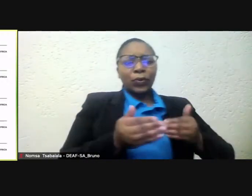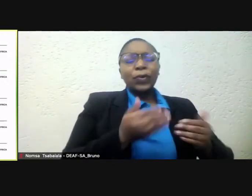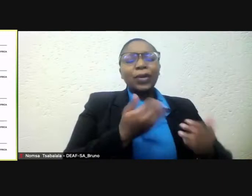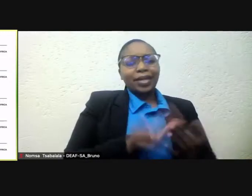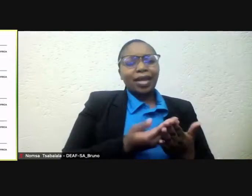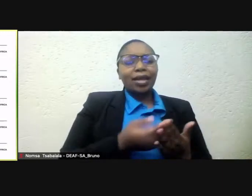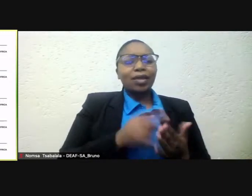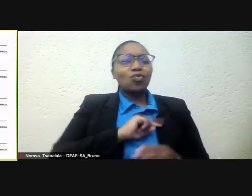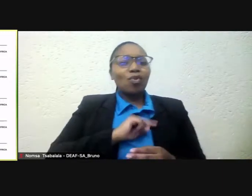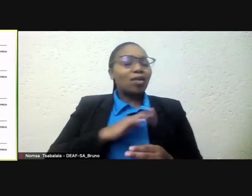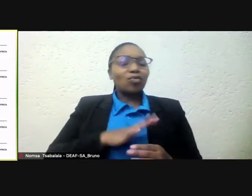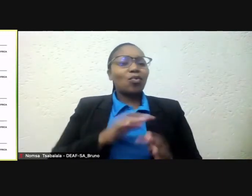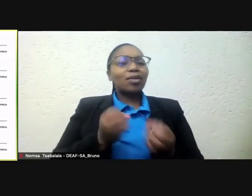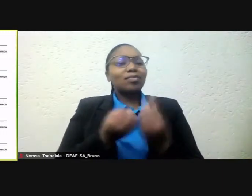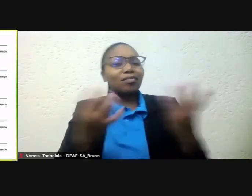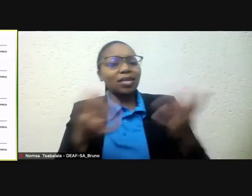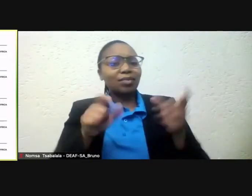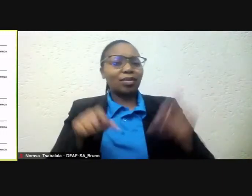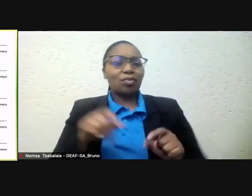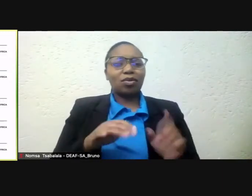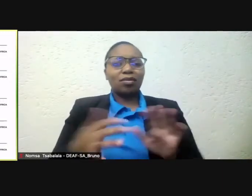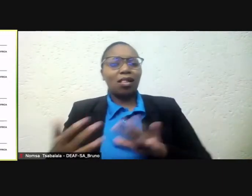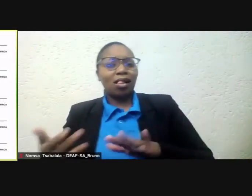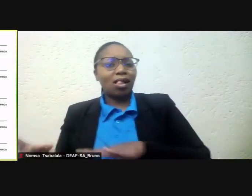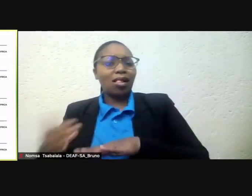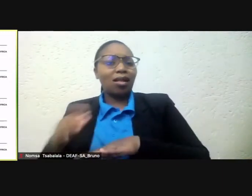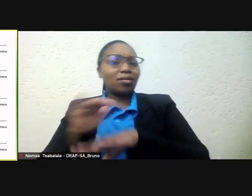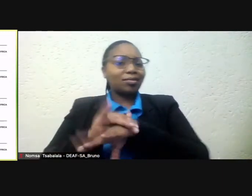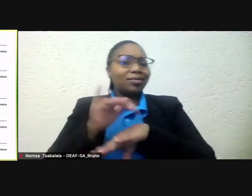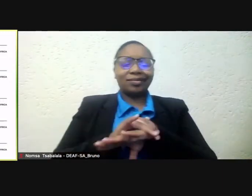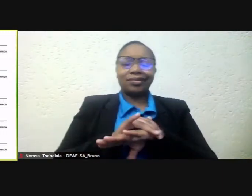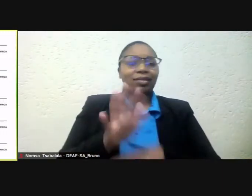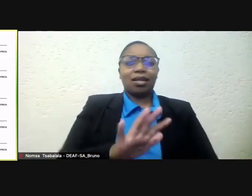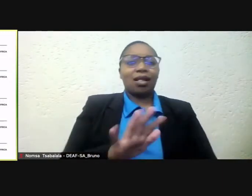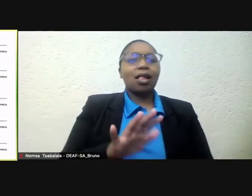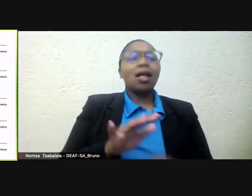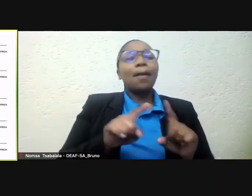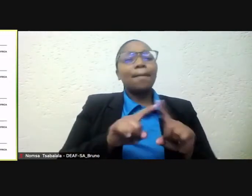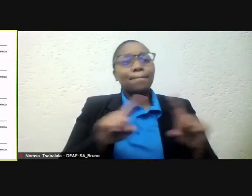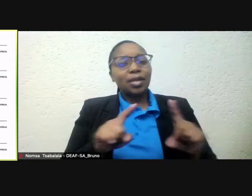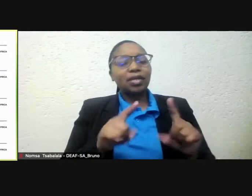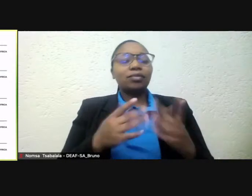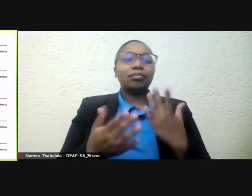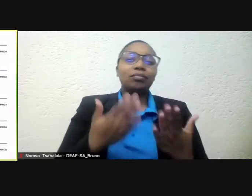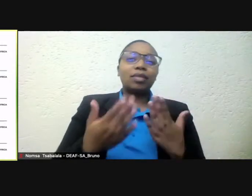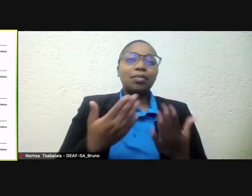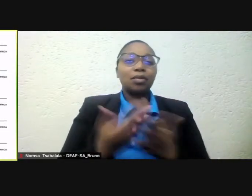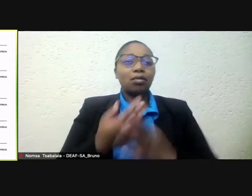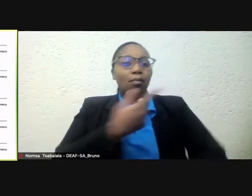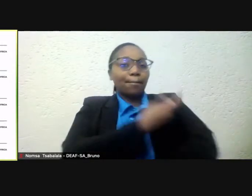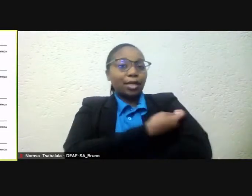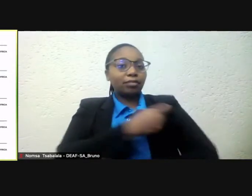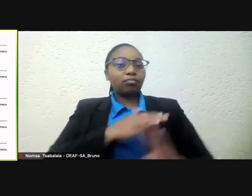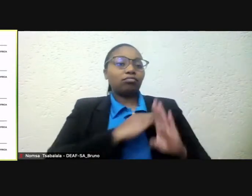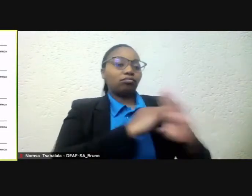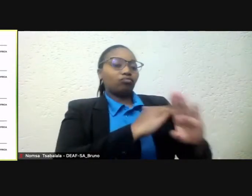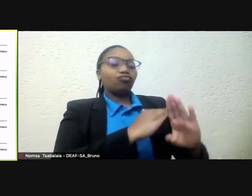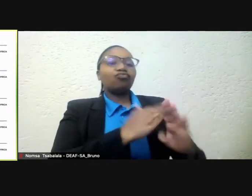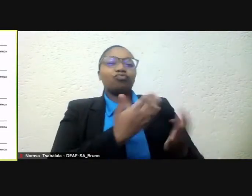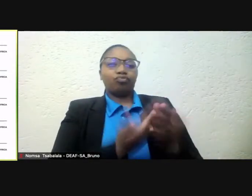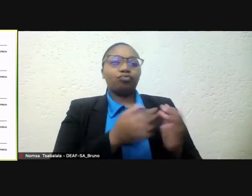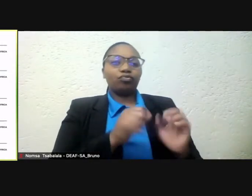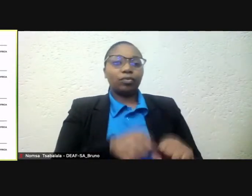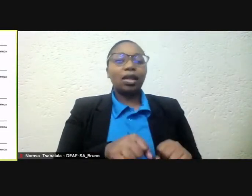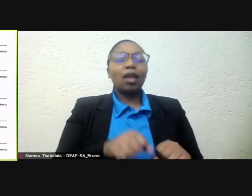the safety measures, the biggest risk being gatherings, especially indoor gatherings. We are